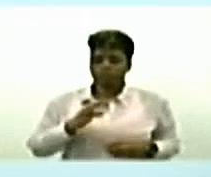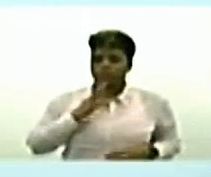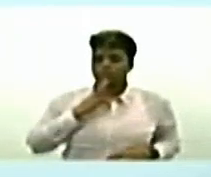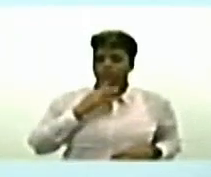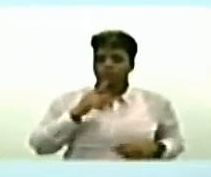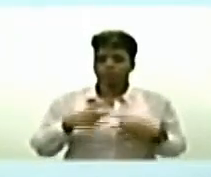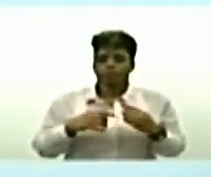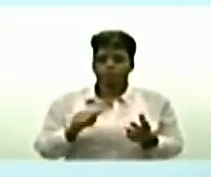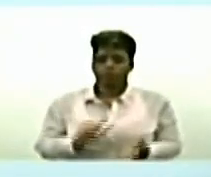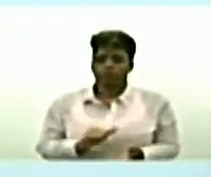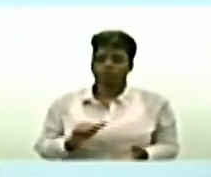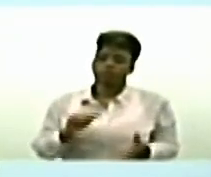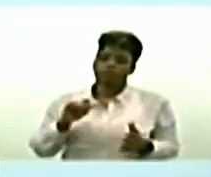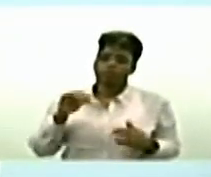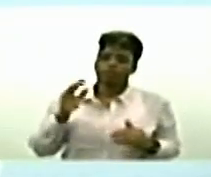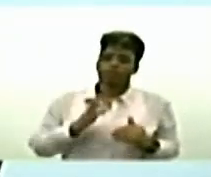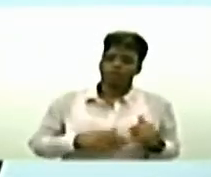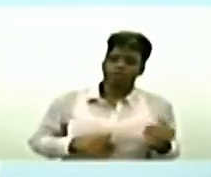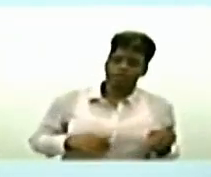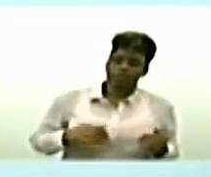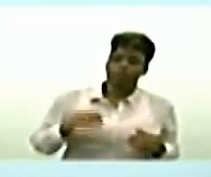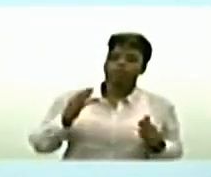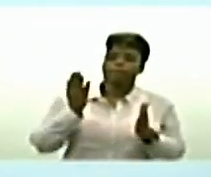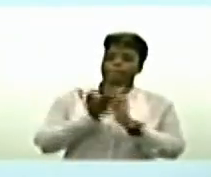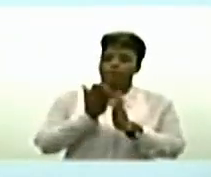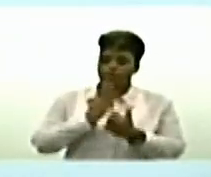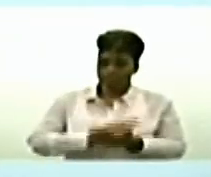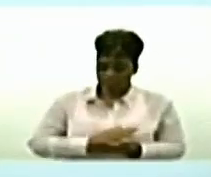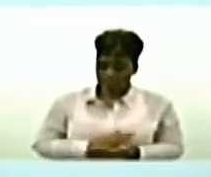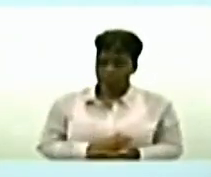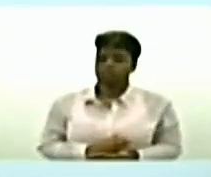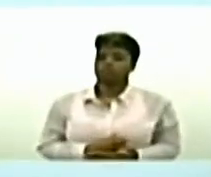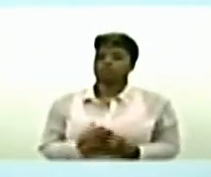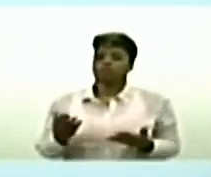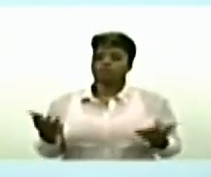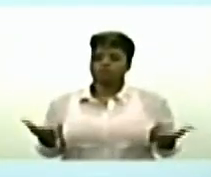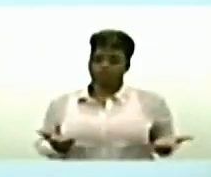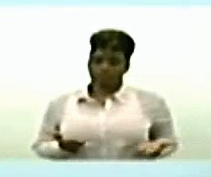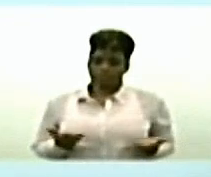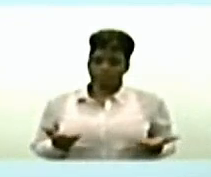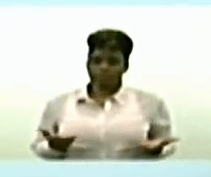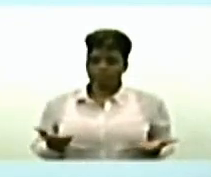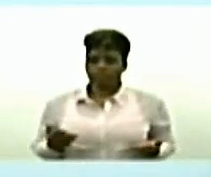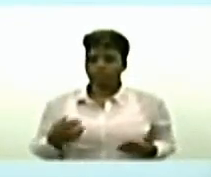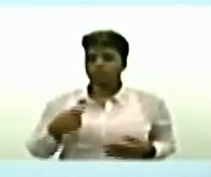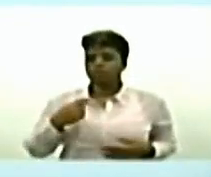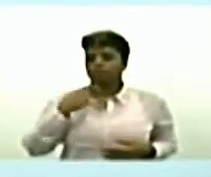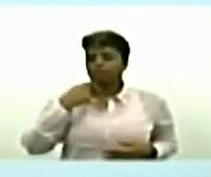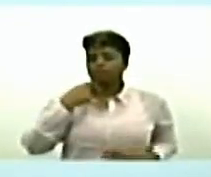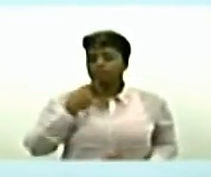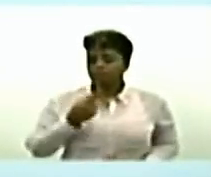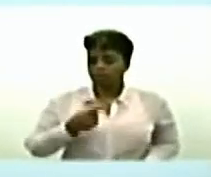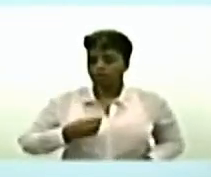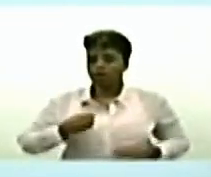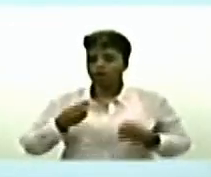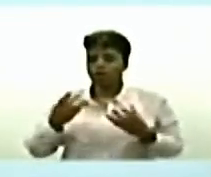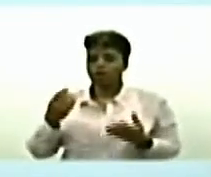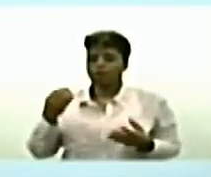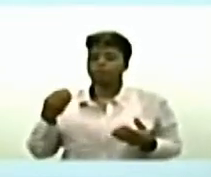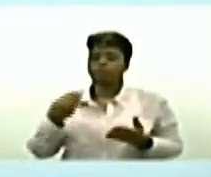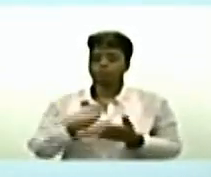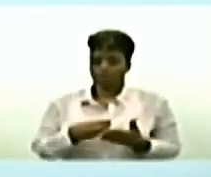other than the fact that the budget that is put forward that gives account for the monies that are